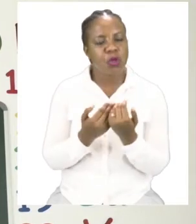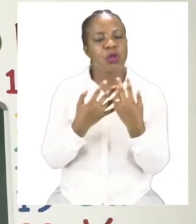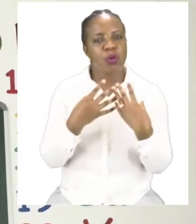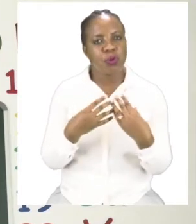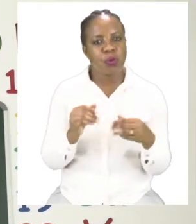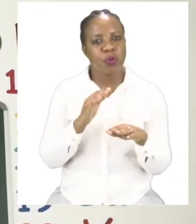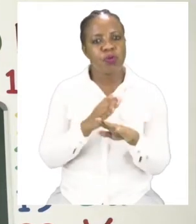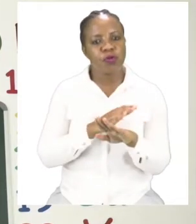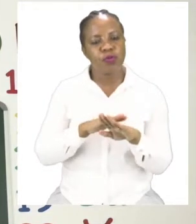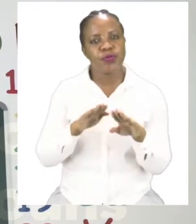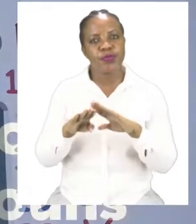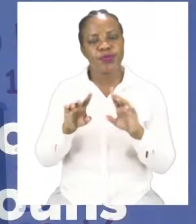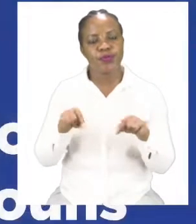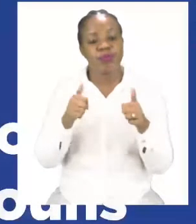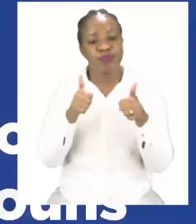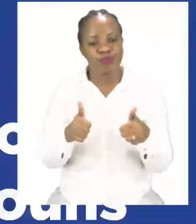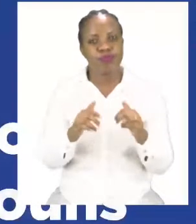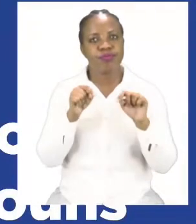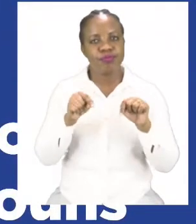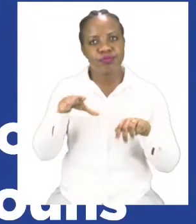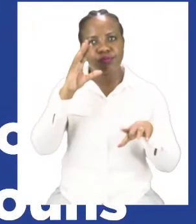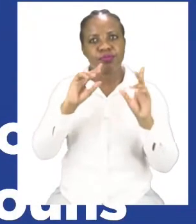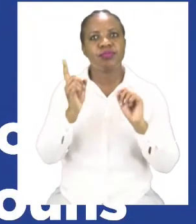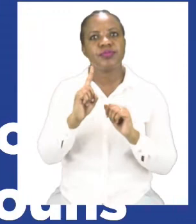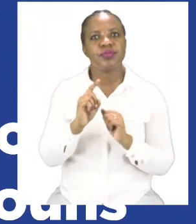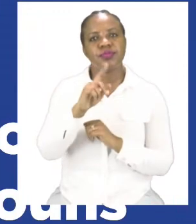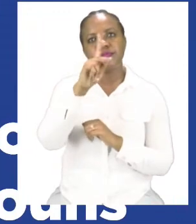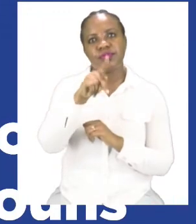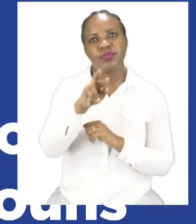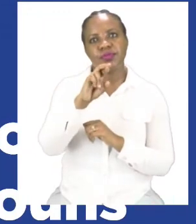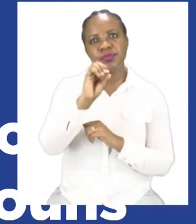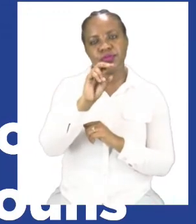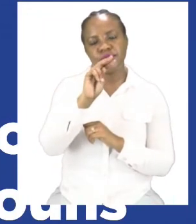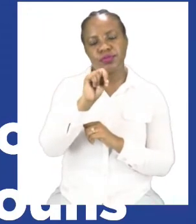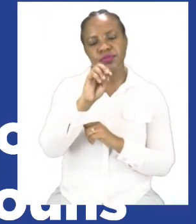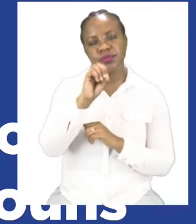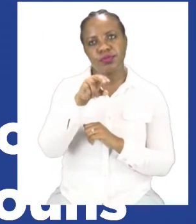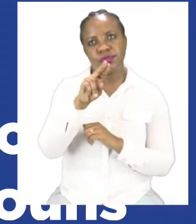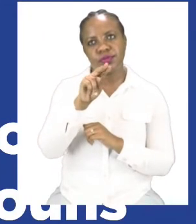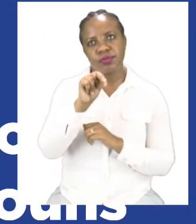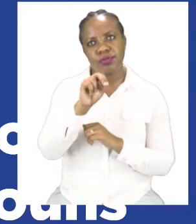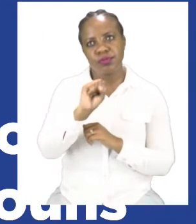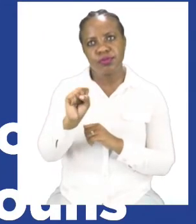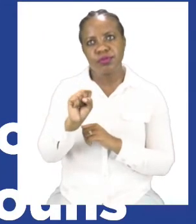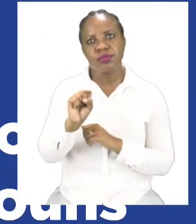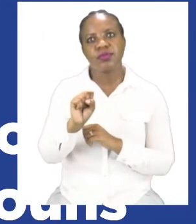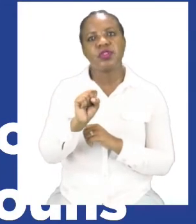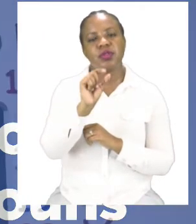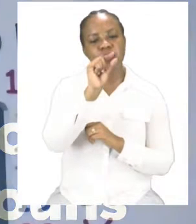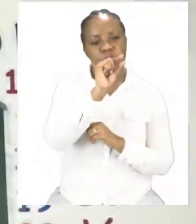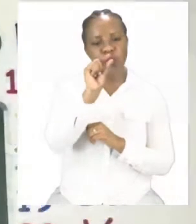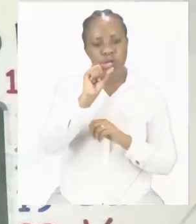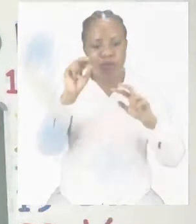done. Today's lesson is all about pronouns and word